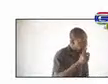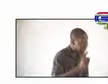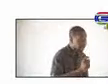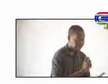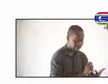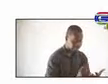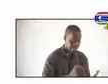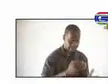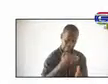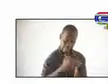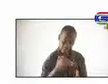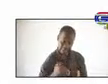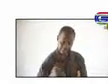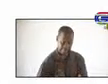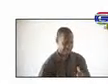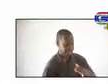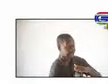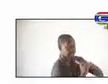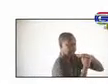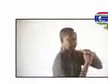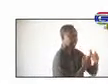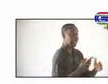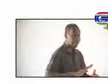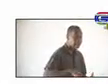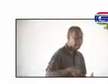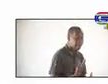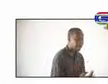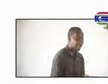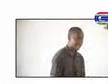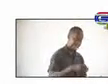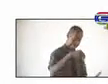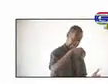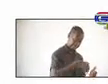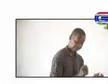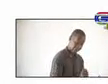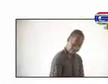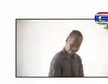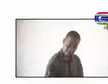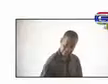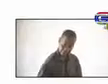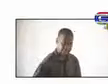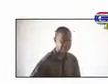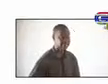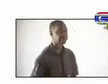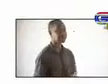and are supported by detailed supporting sentences,